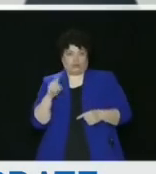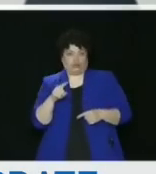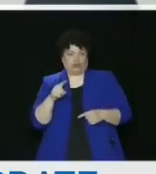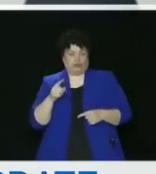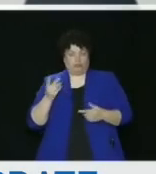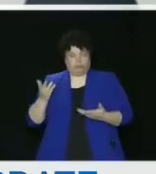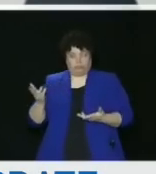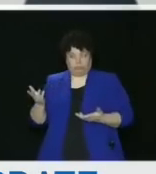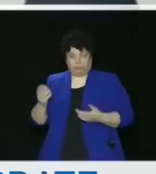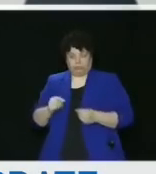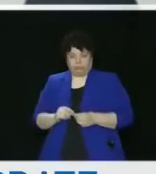maintenant pour poser une question.